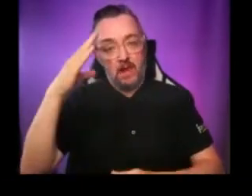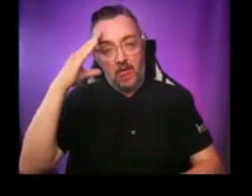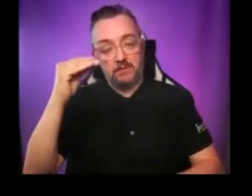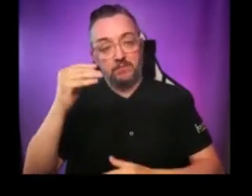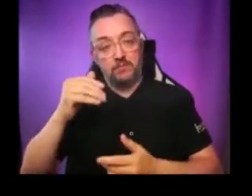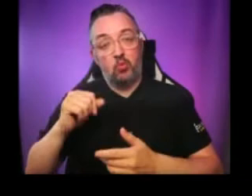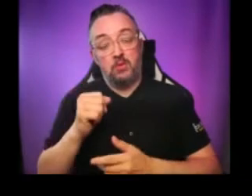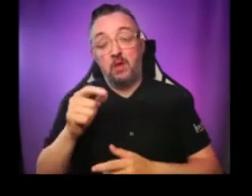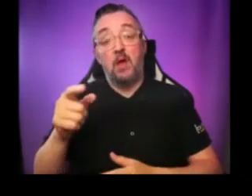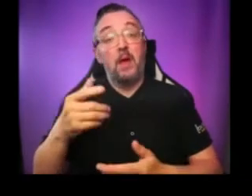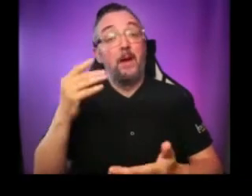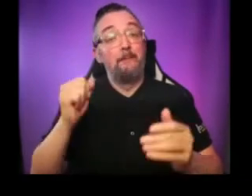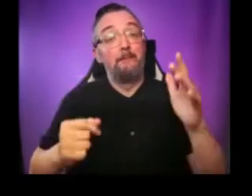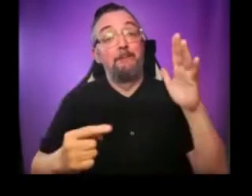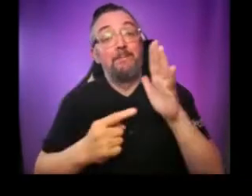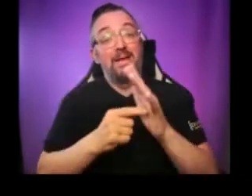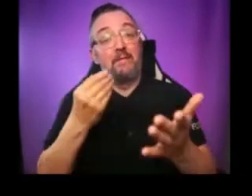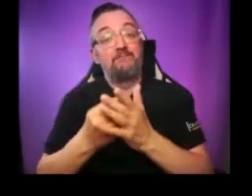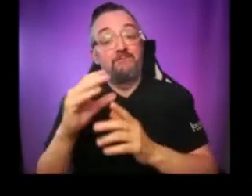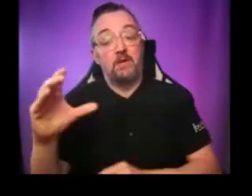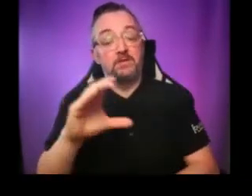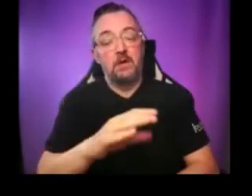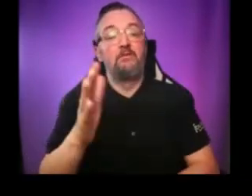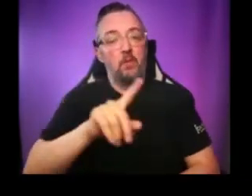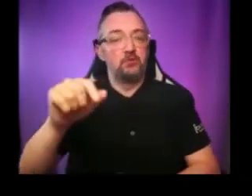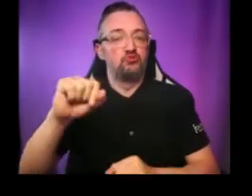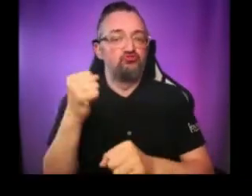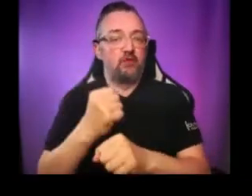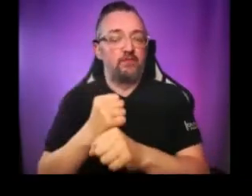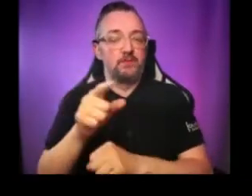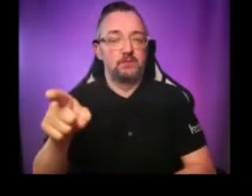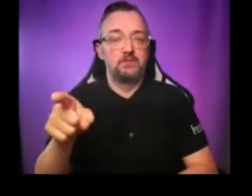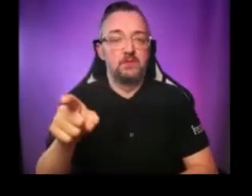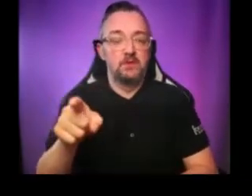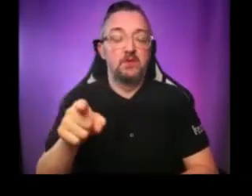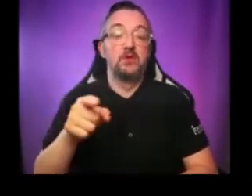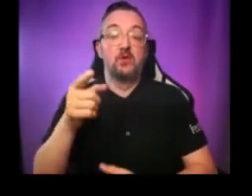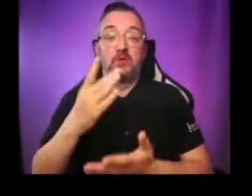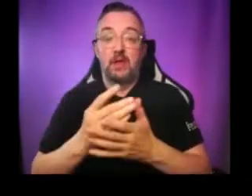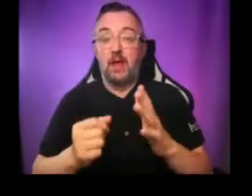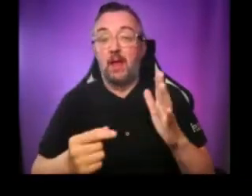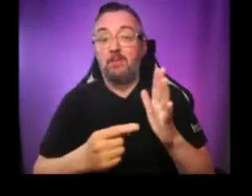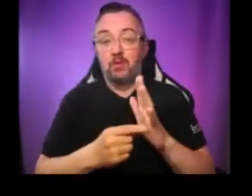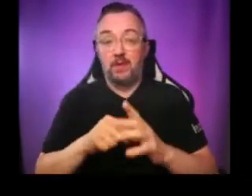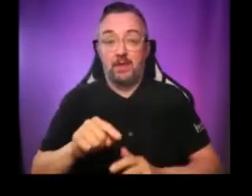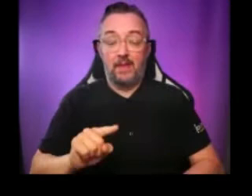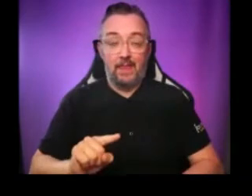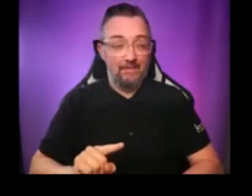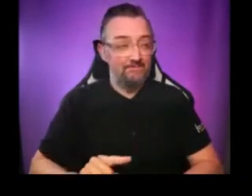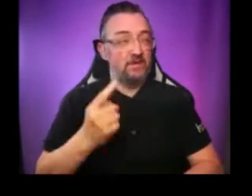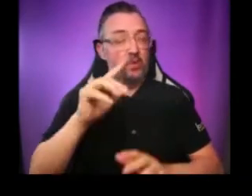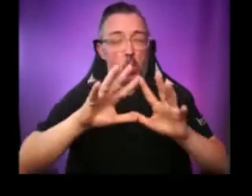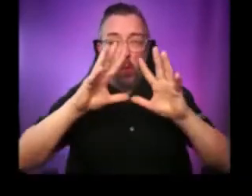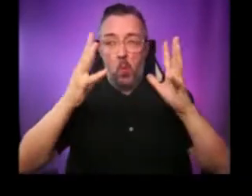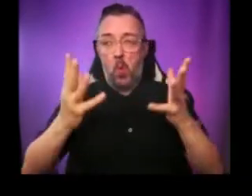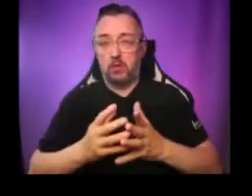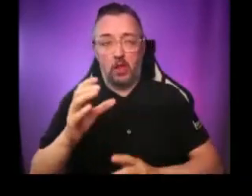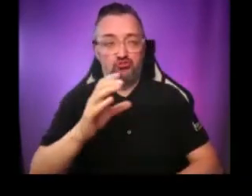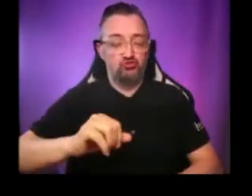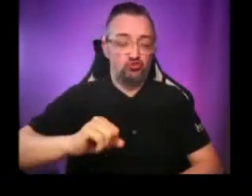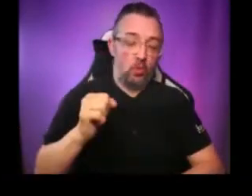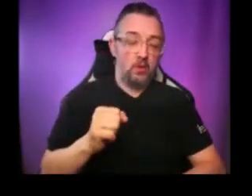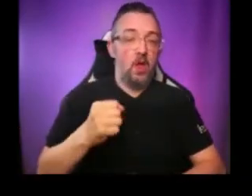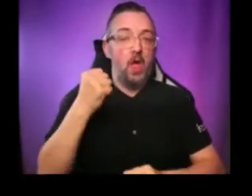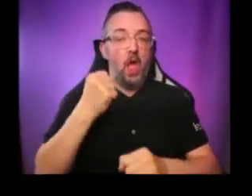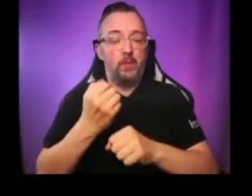for it comes from the Scottish Government. And I think it's a really important point to say that this is probably the first country in the world with a